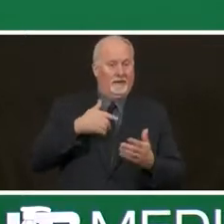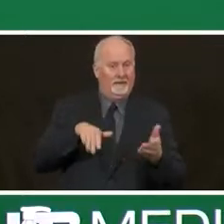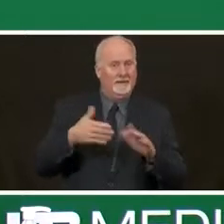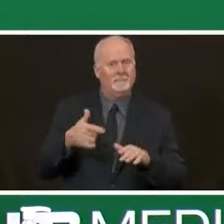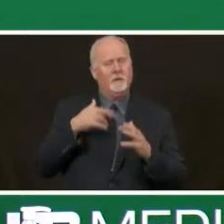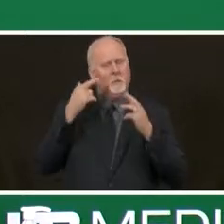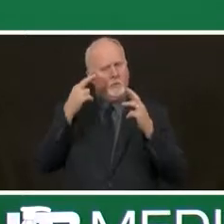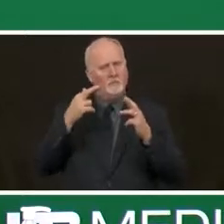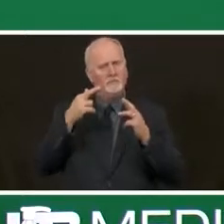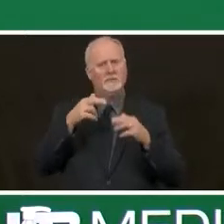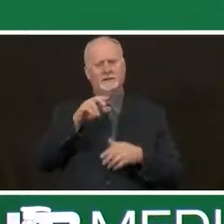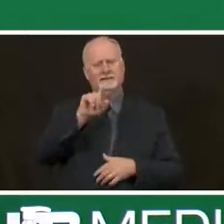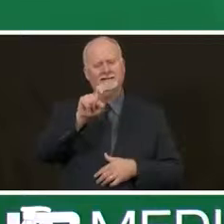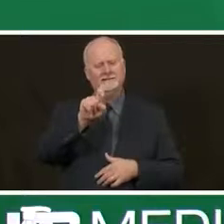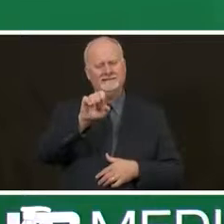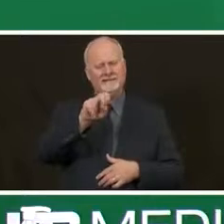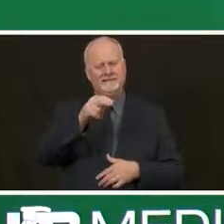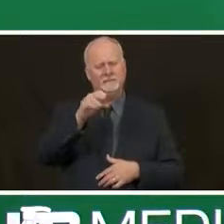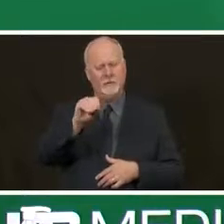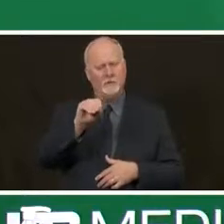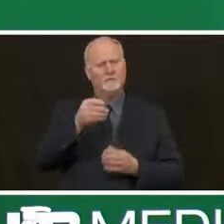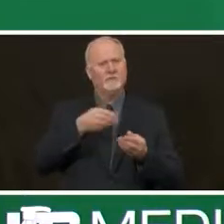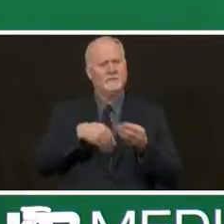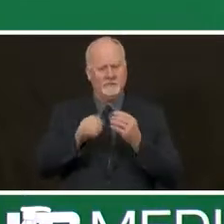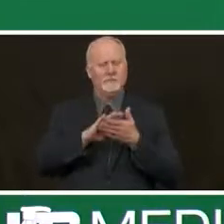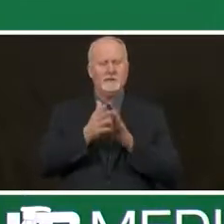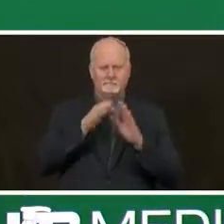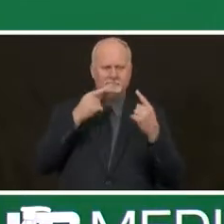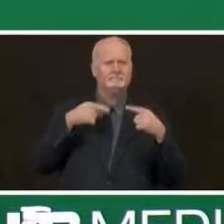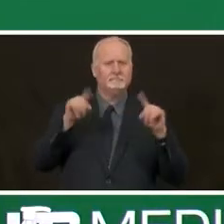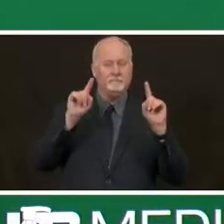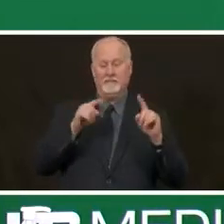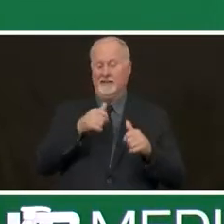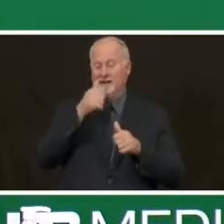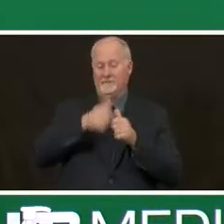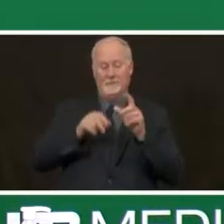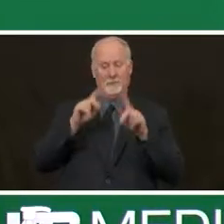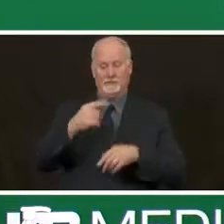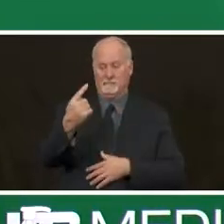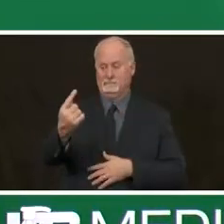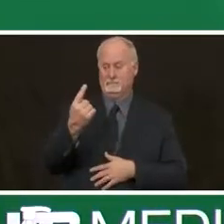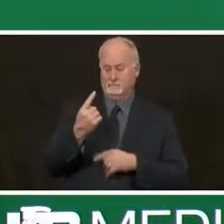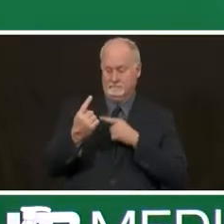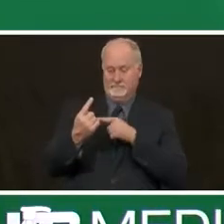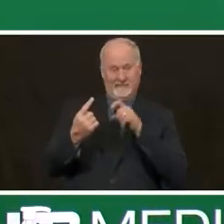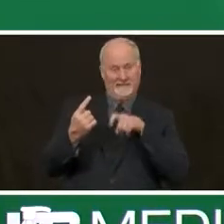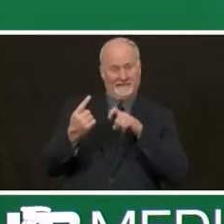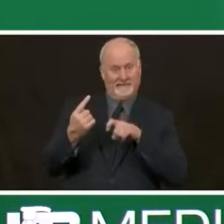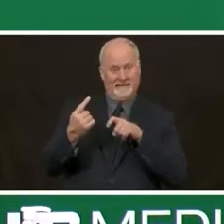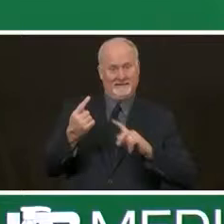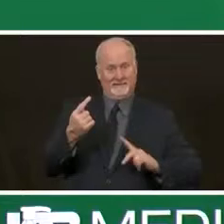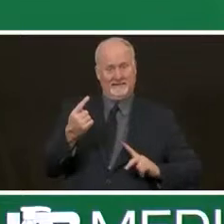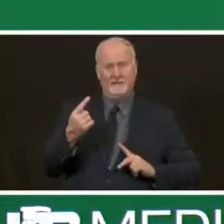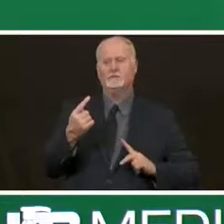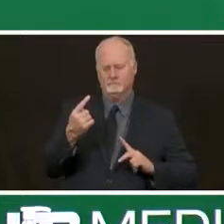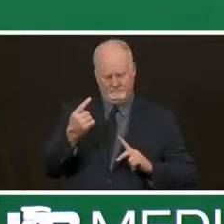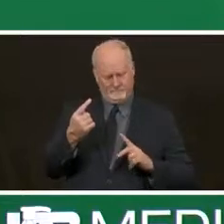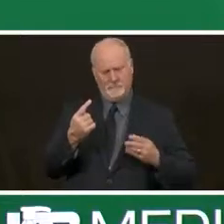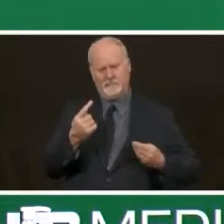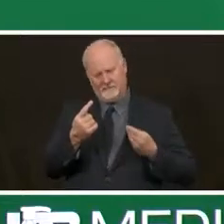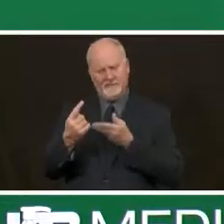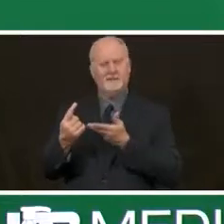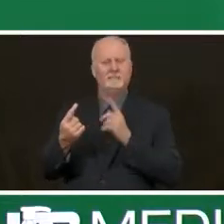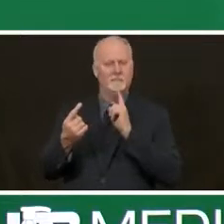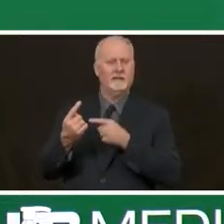a reality, so that every patient that walks into our clinic that has this need, that my colleagues and I can give them their